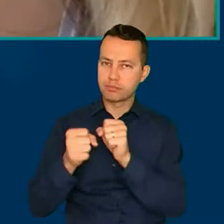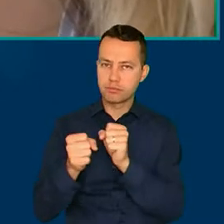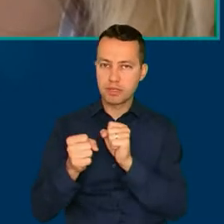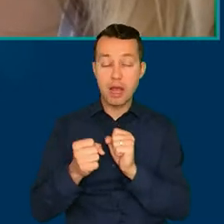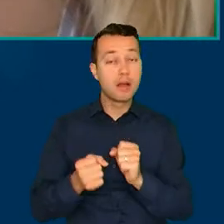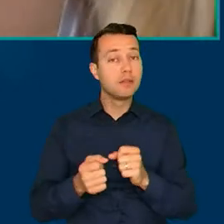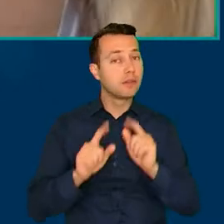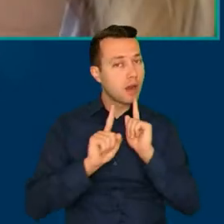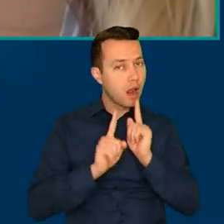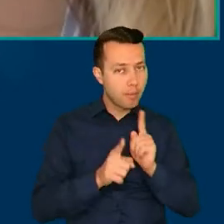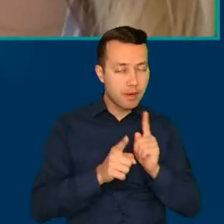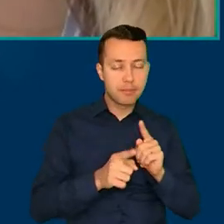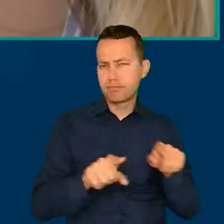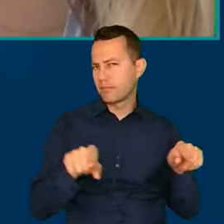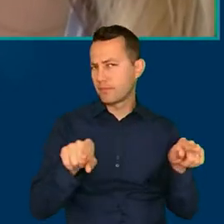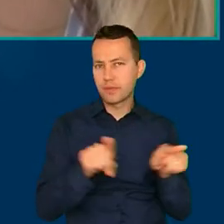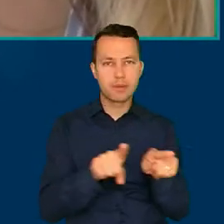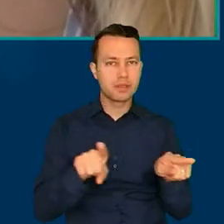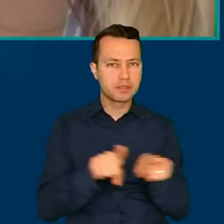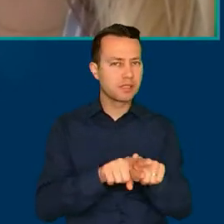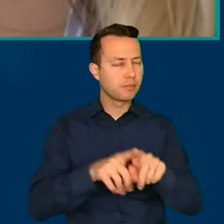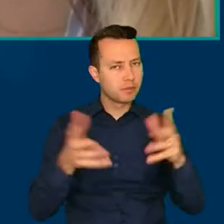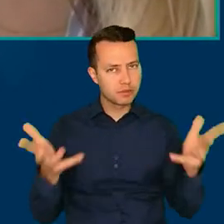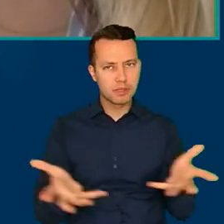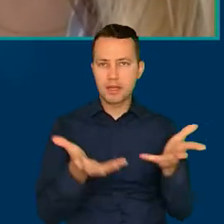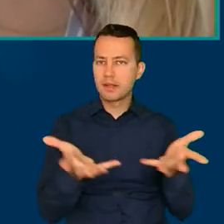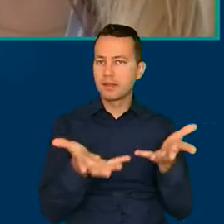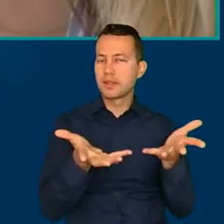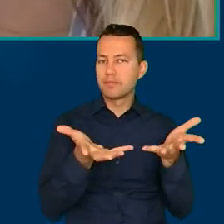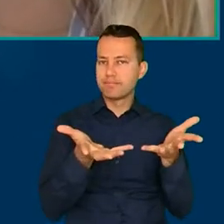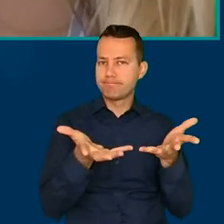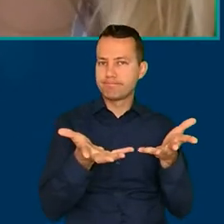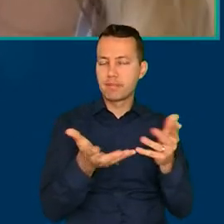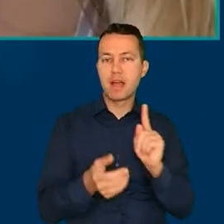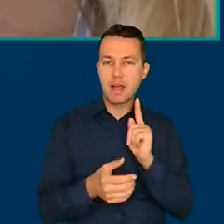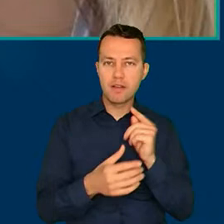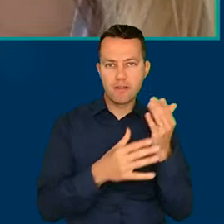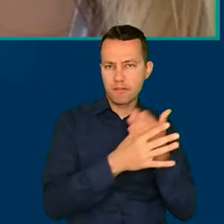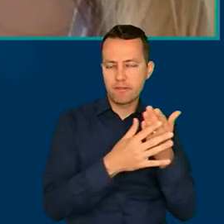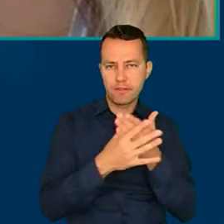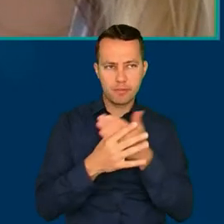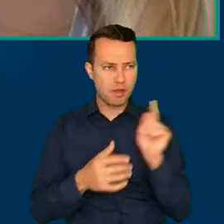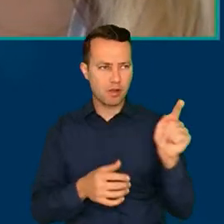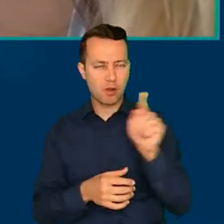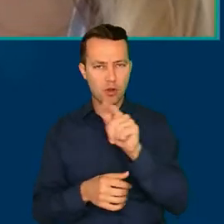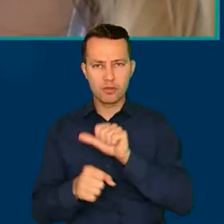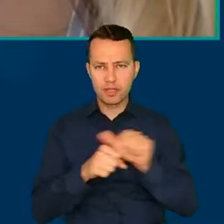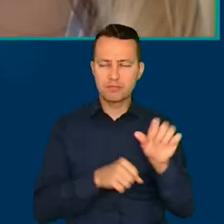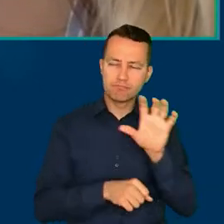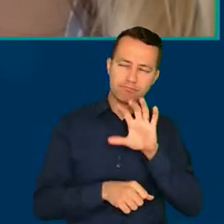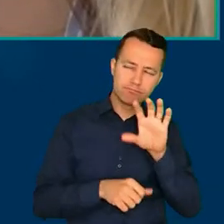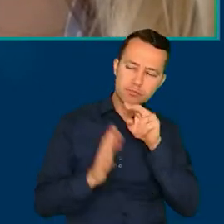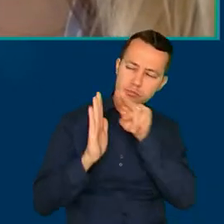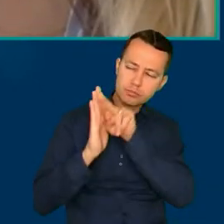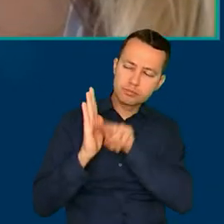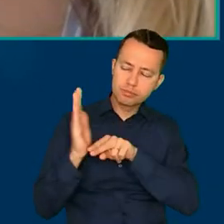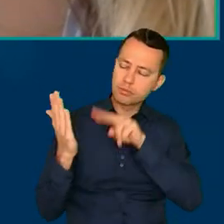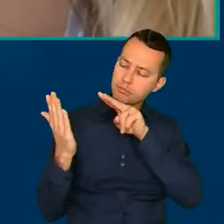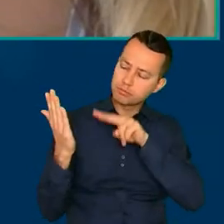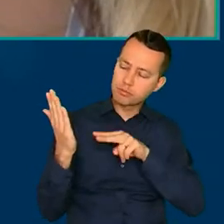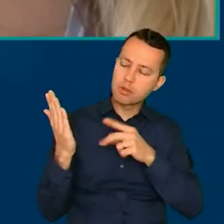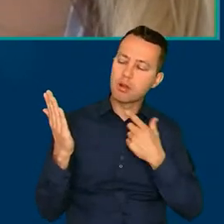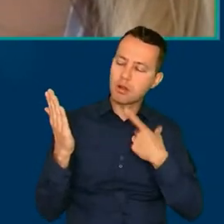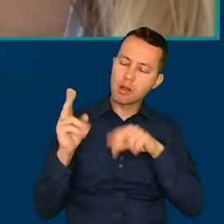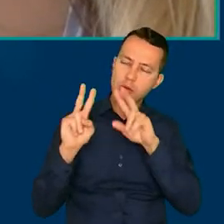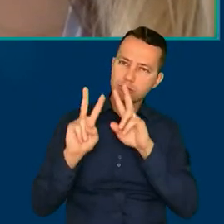the guidelines is a bit broader than what's under the UNGPs, although there's a lot of relationships and interlinkages amongst